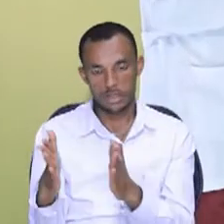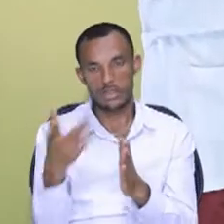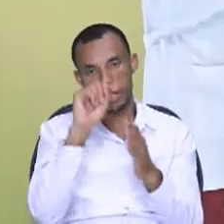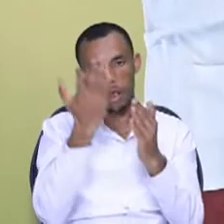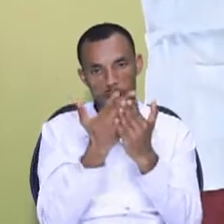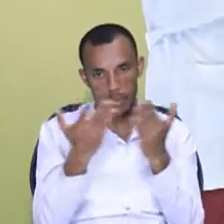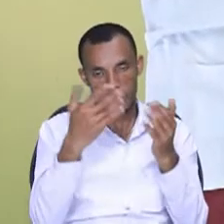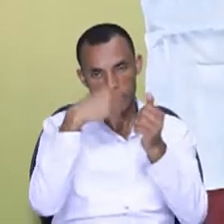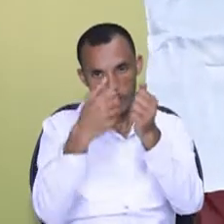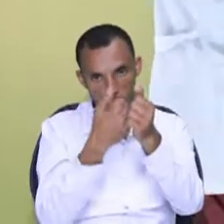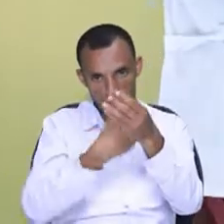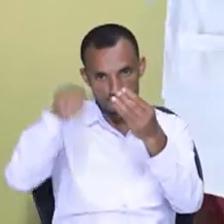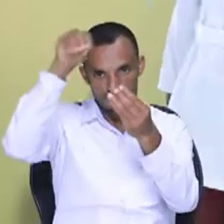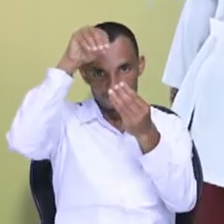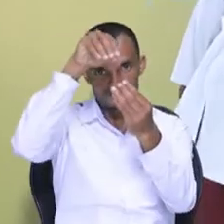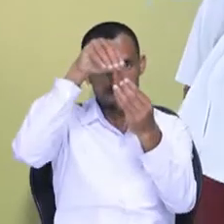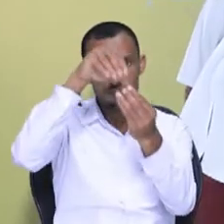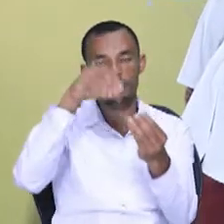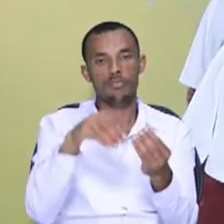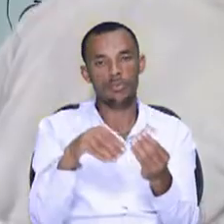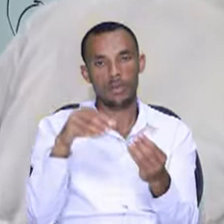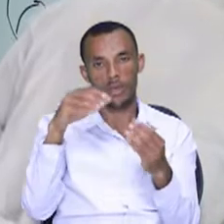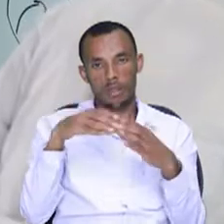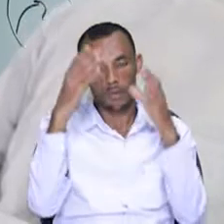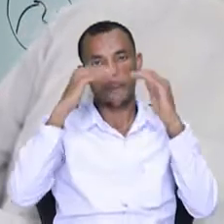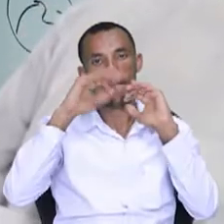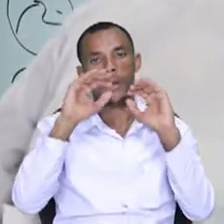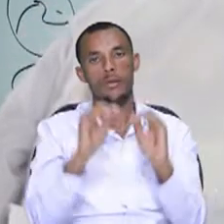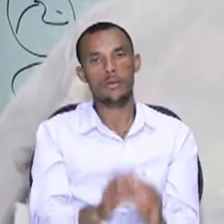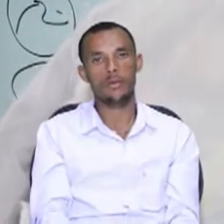the elements in order to increasing atomic mass.